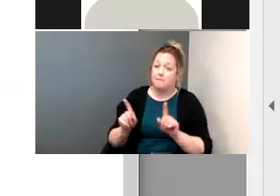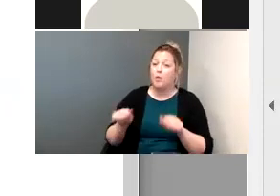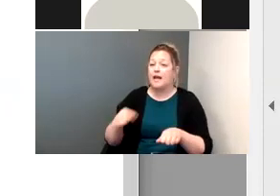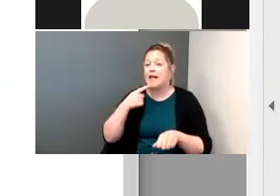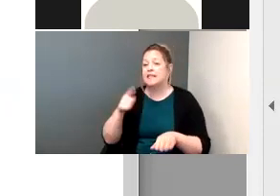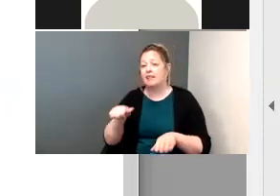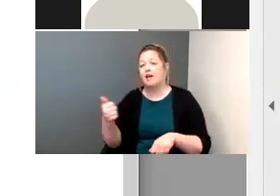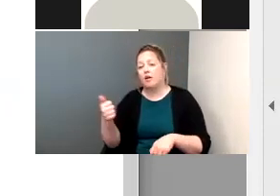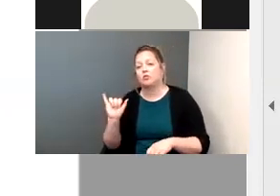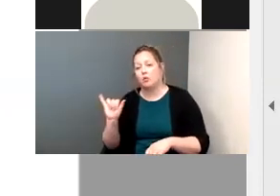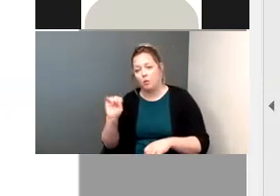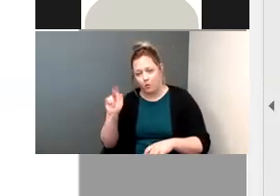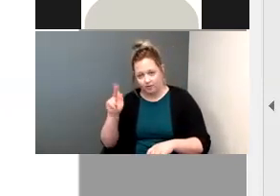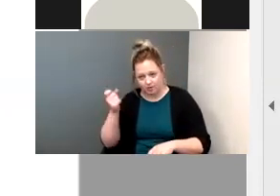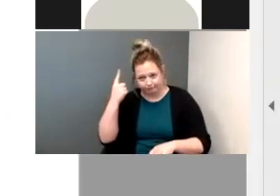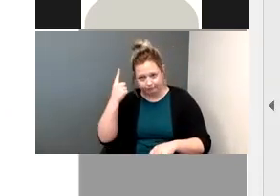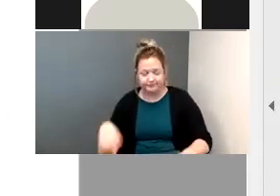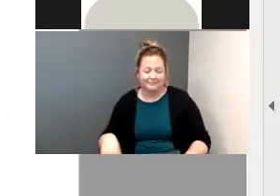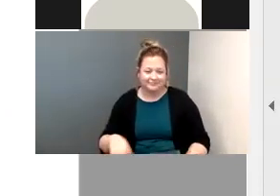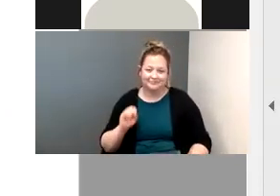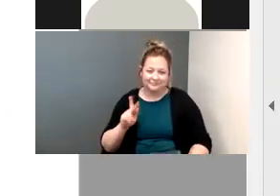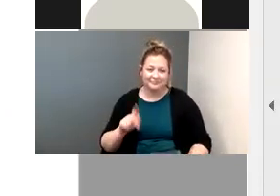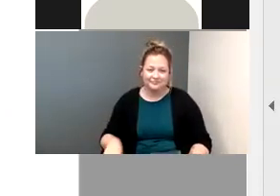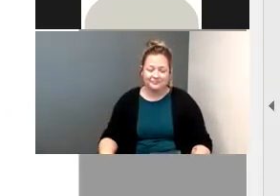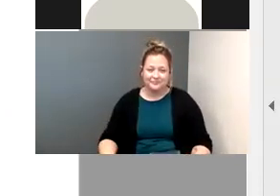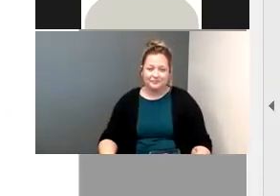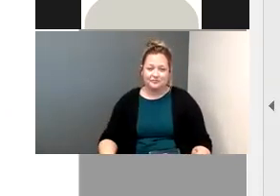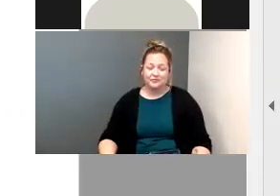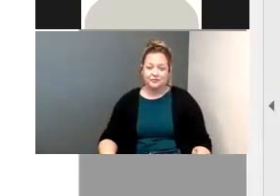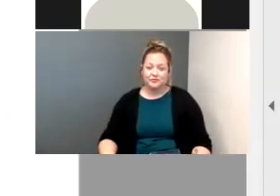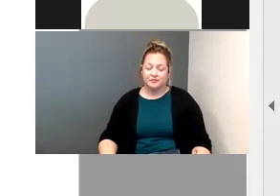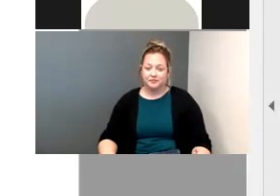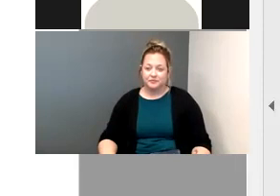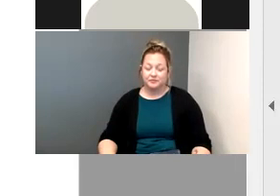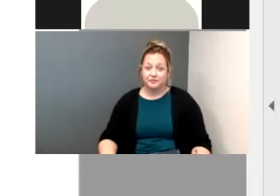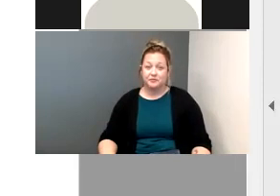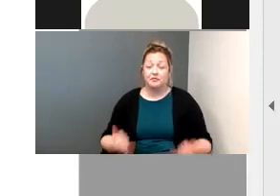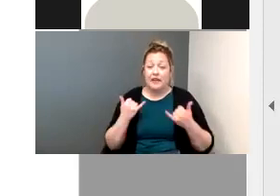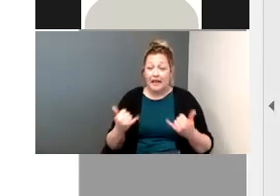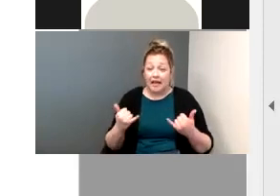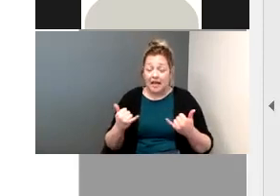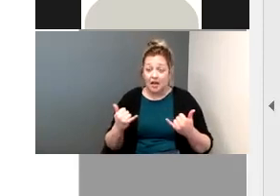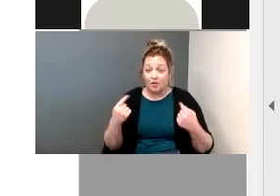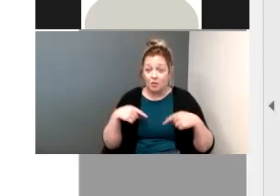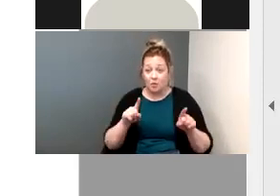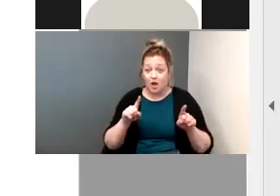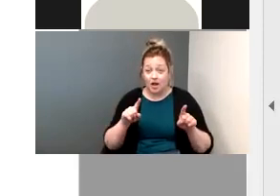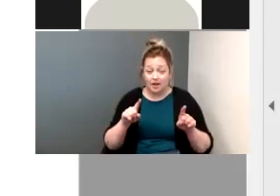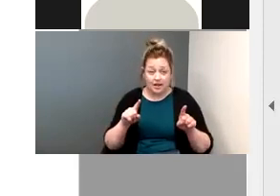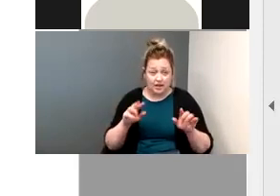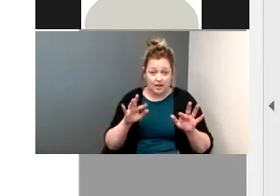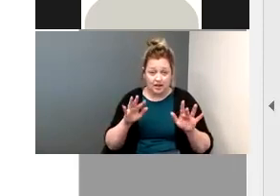gotcha. Okay, got it. Okay, okay. Now, while I was gone, did anyone else